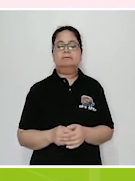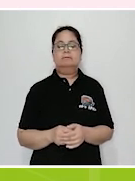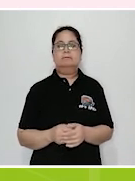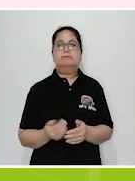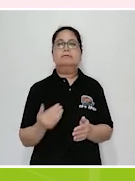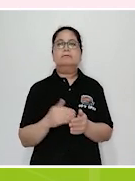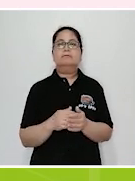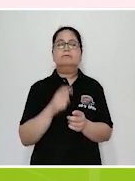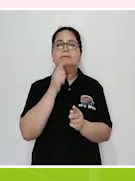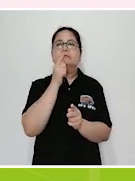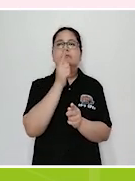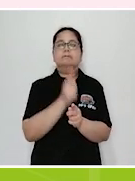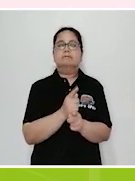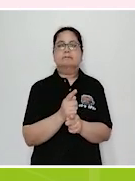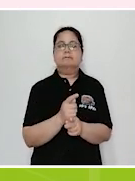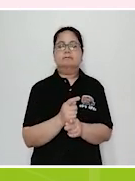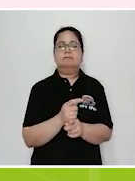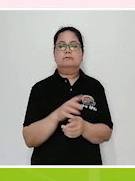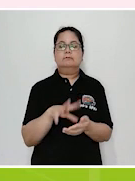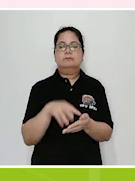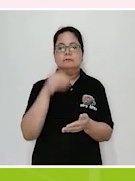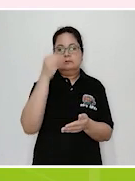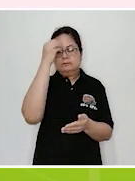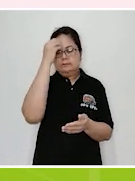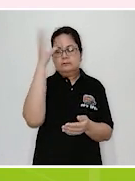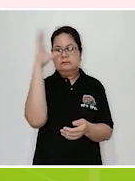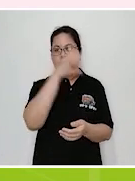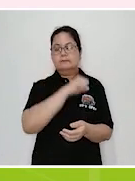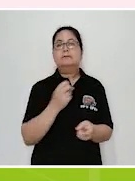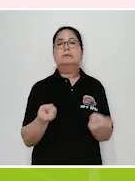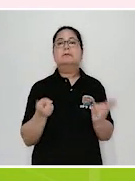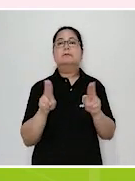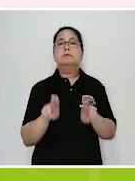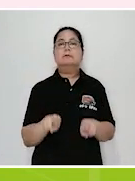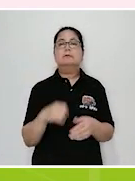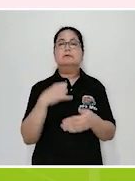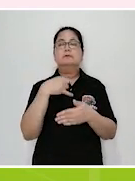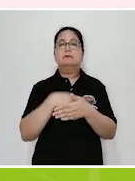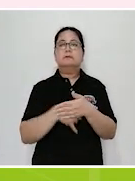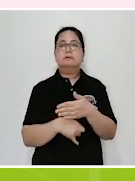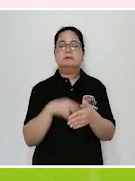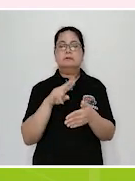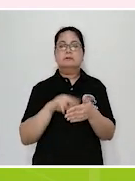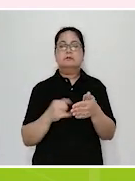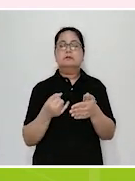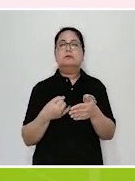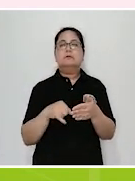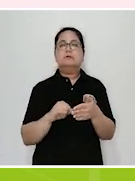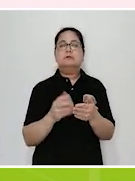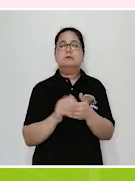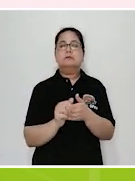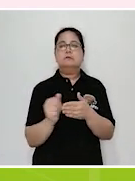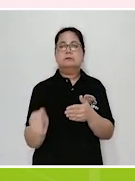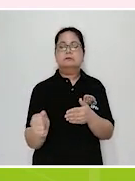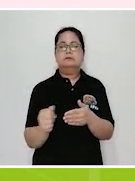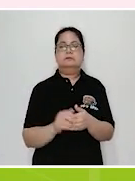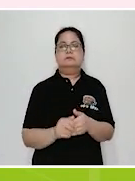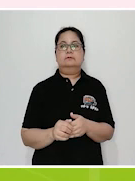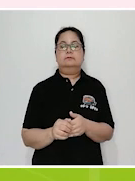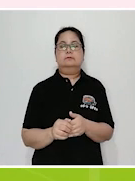You are again correct! Learning how to predict outcomes deepen our reading comprehension